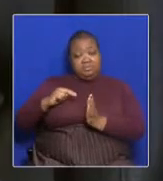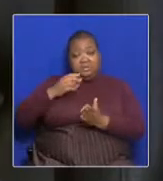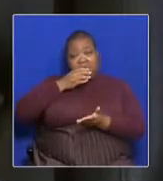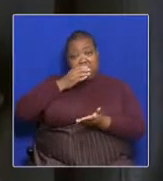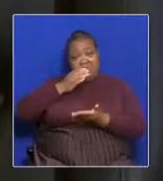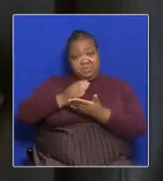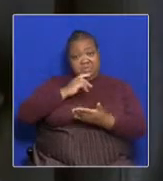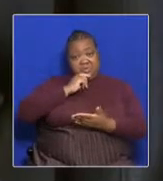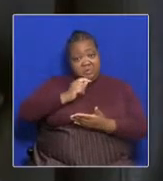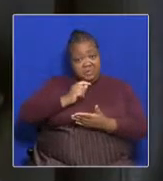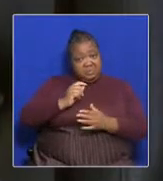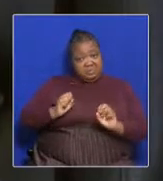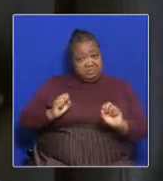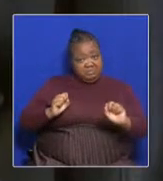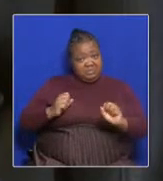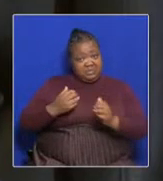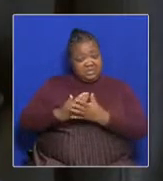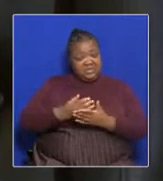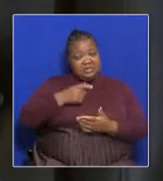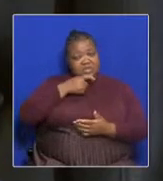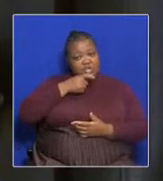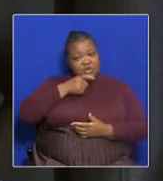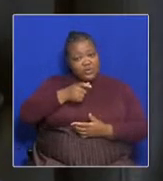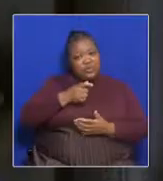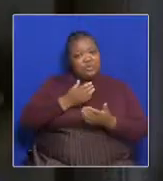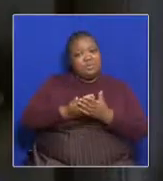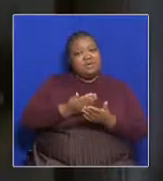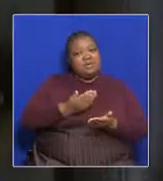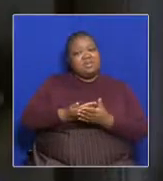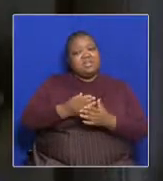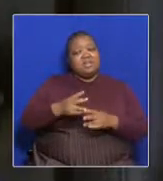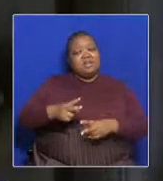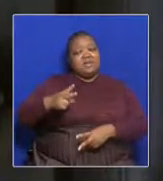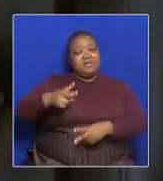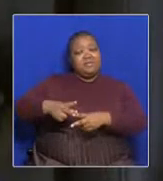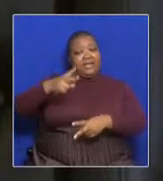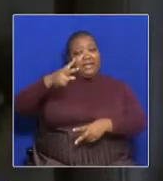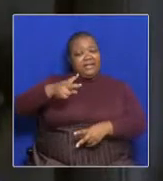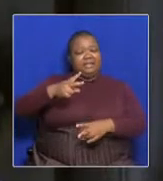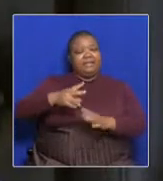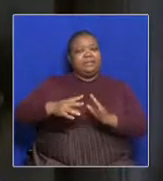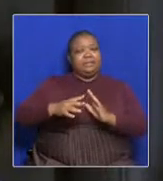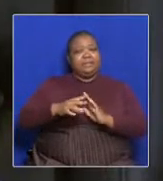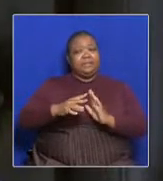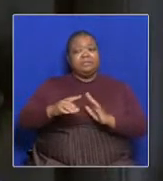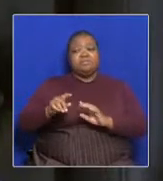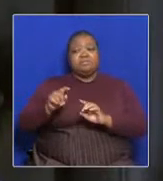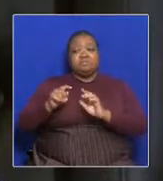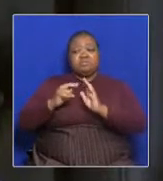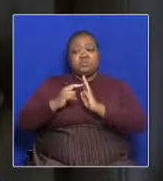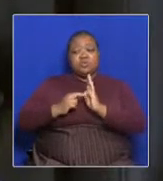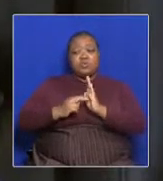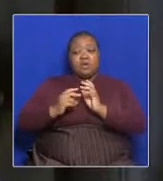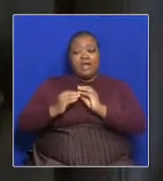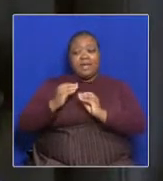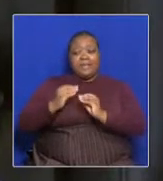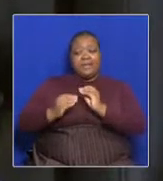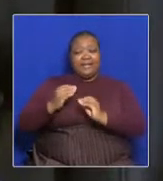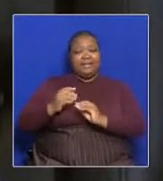even comment finally whether that protocol needs to be amended or not. So I want